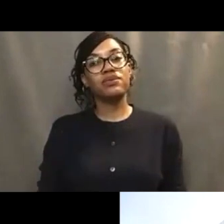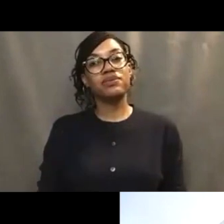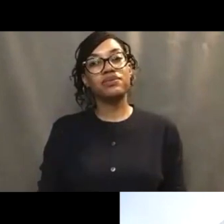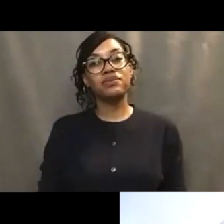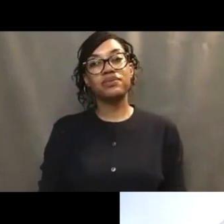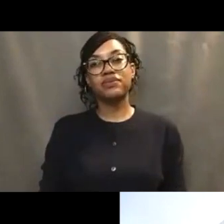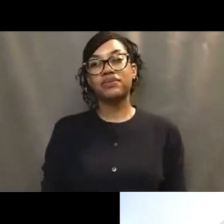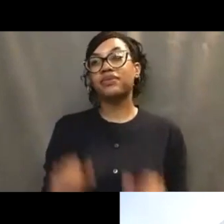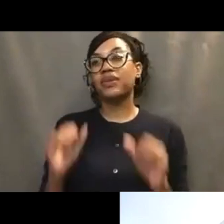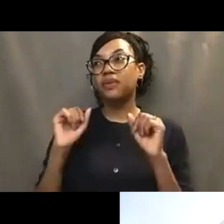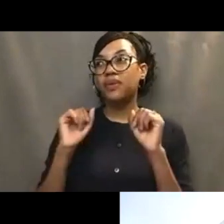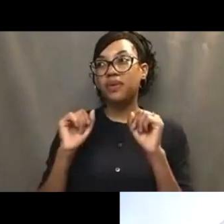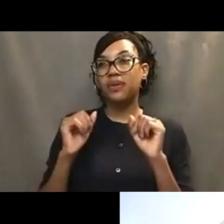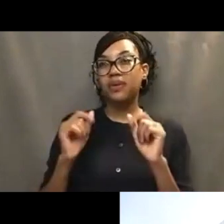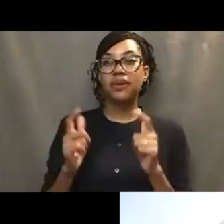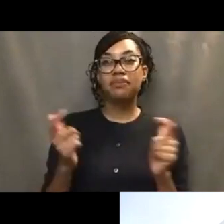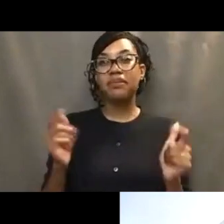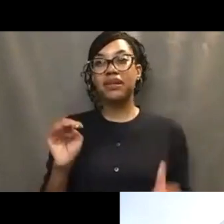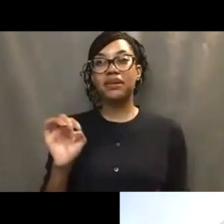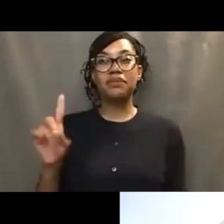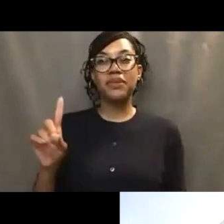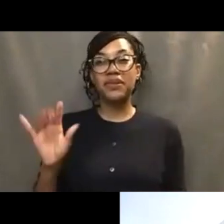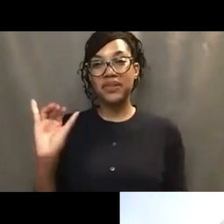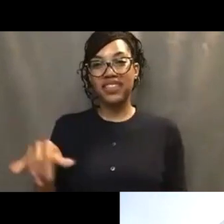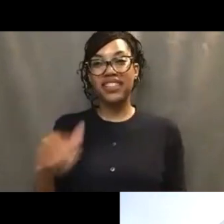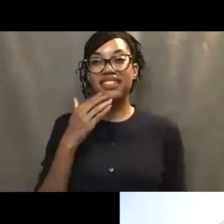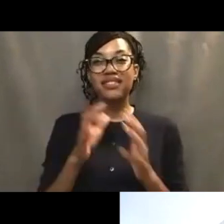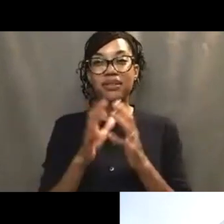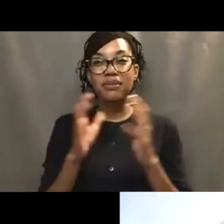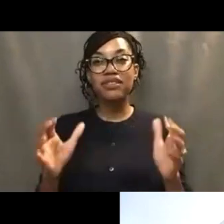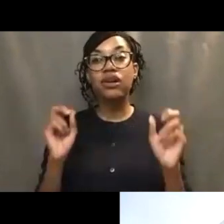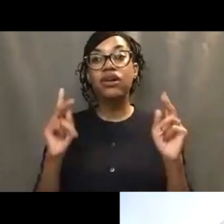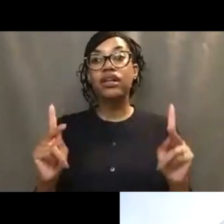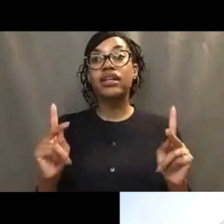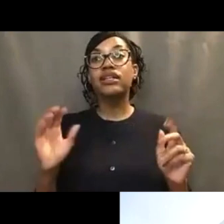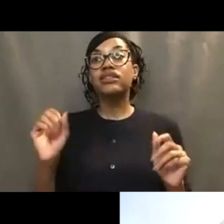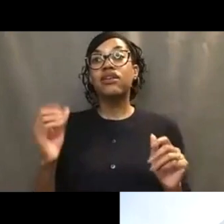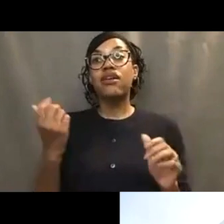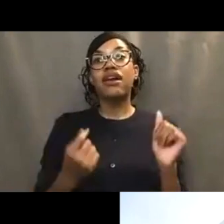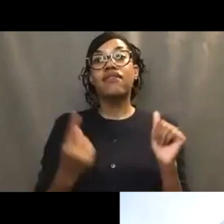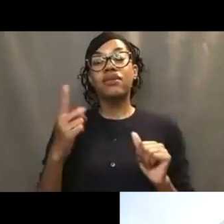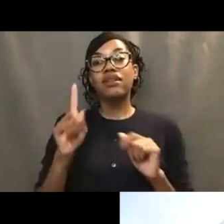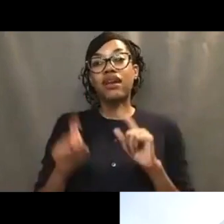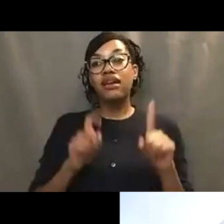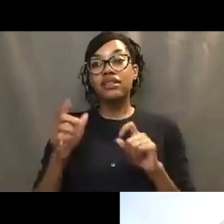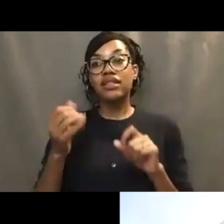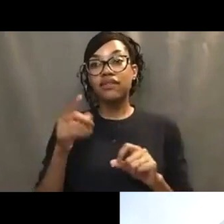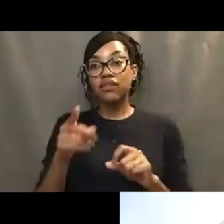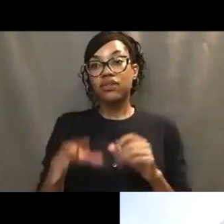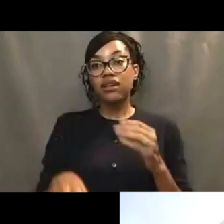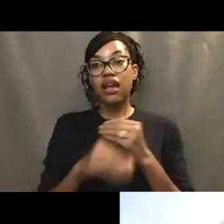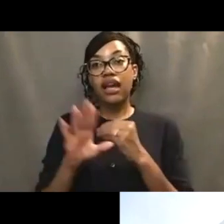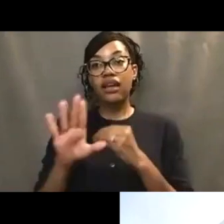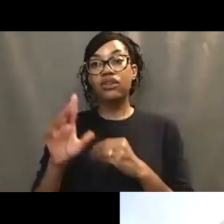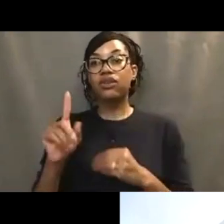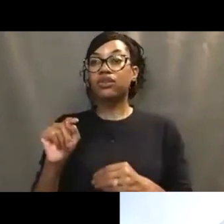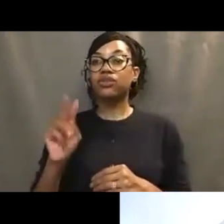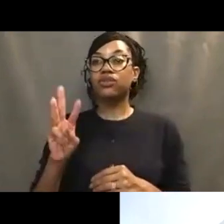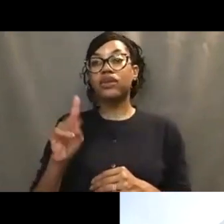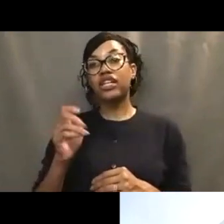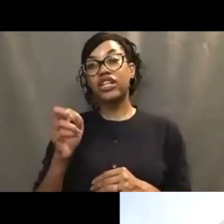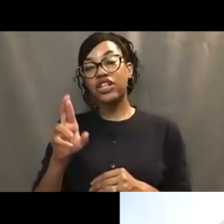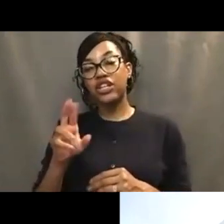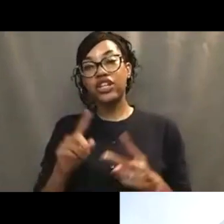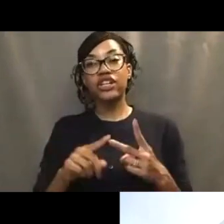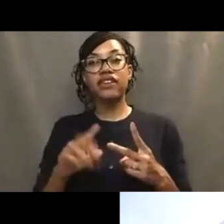Ooh, big mood, Amanda. Thank you so much. Okay, so everyone's asking if you all could drop your Twitter handles,